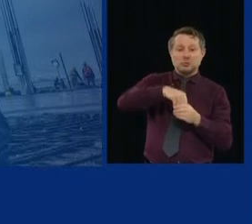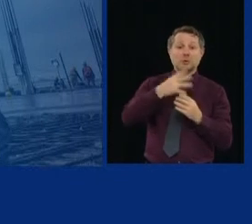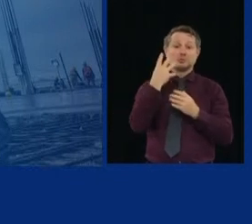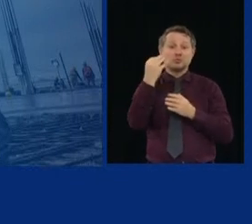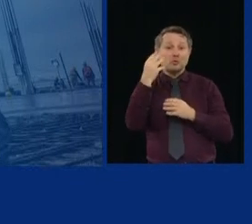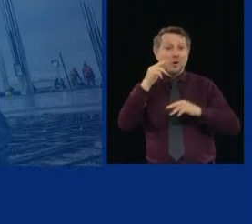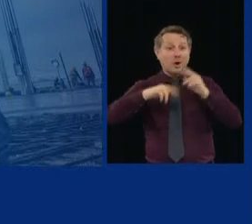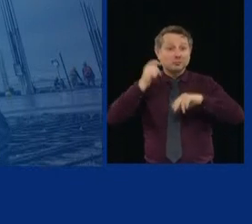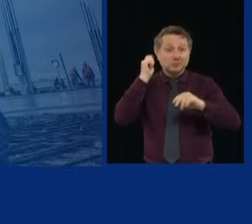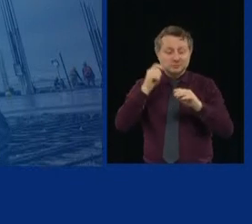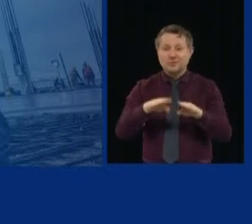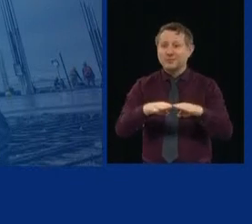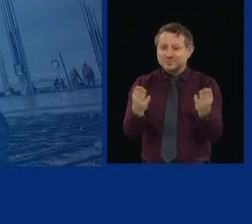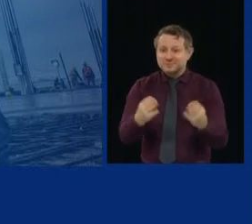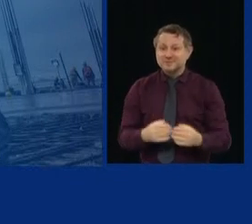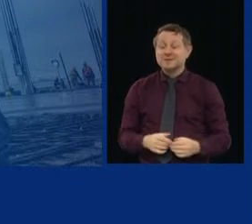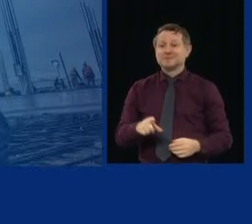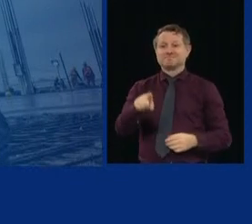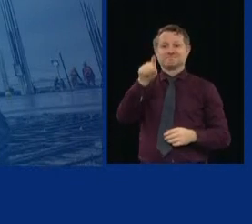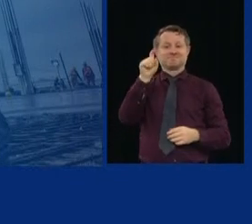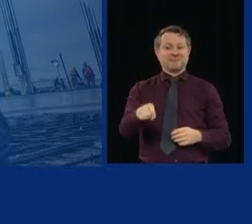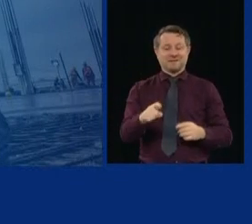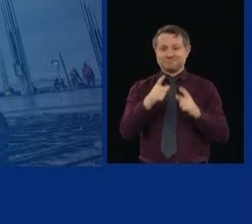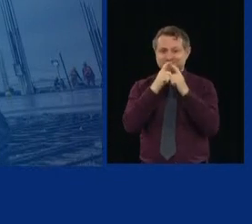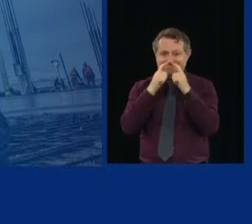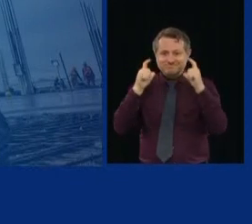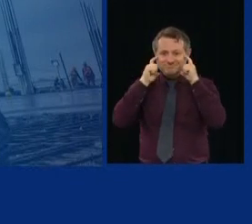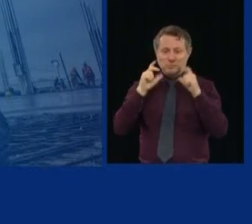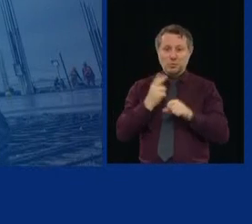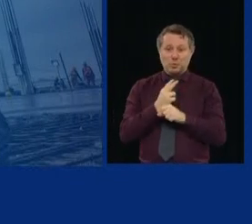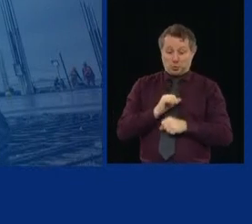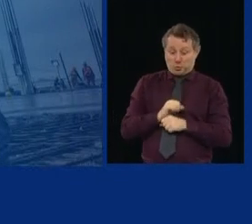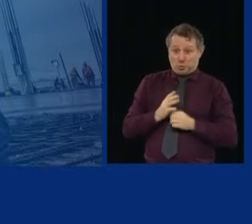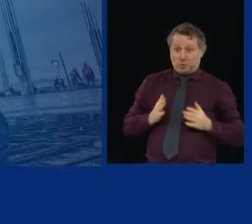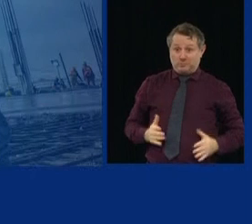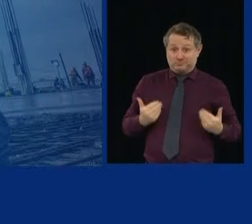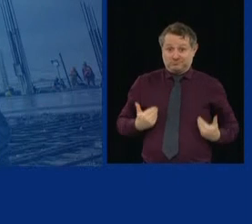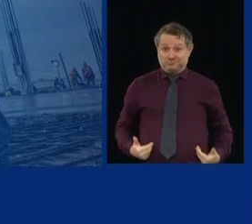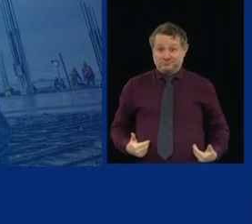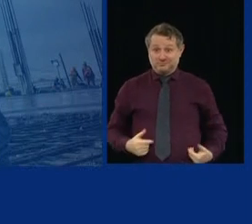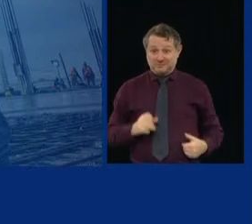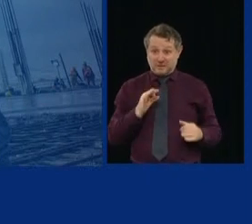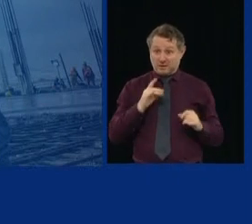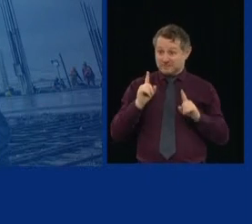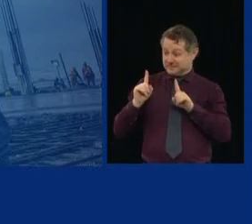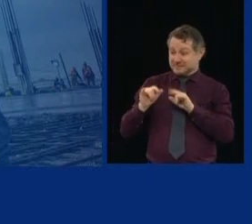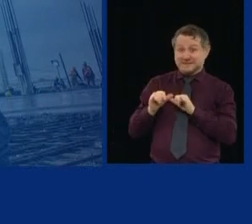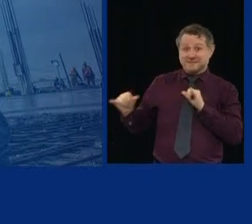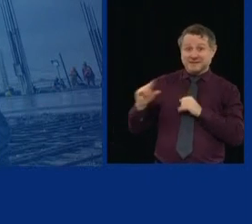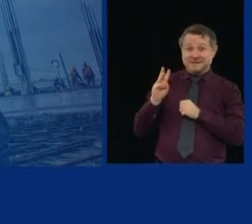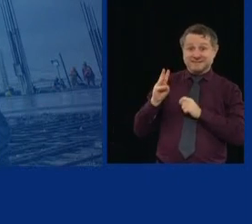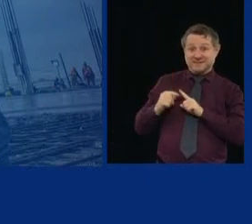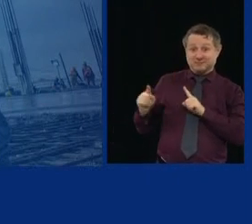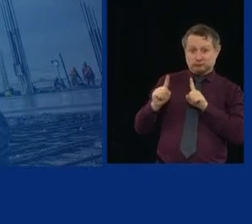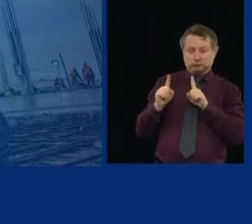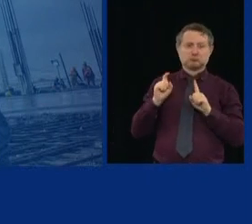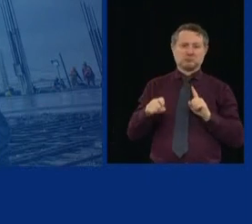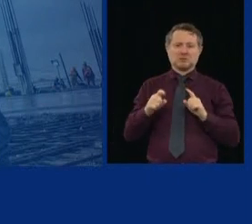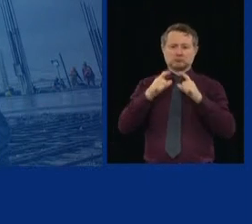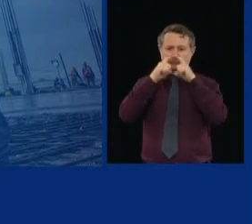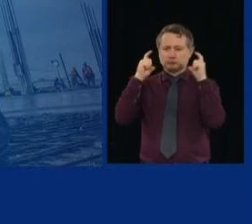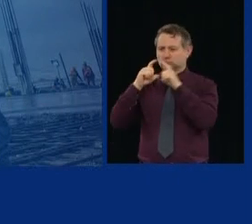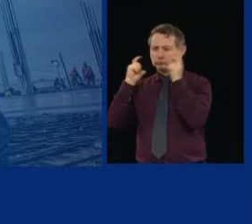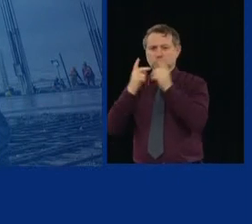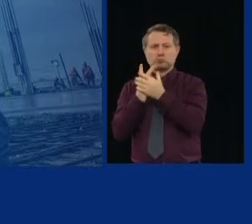must be worn by employees when they're 6 feet from one another, so they must all have masks. The employer